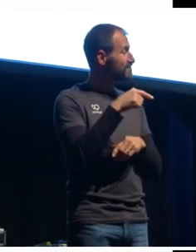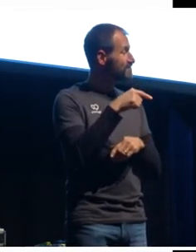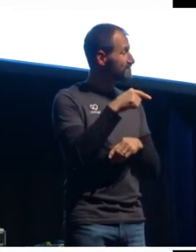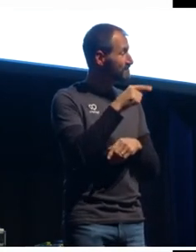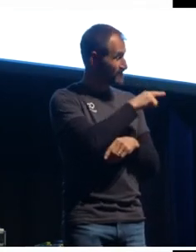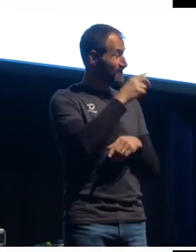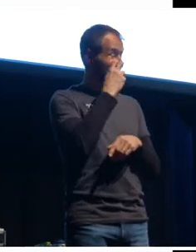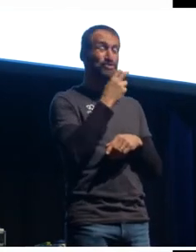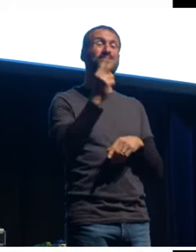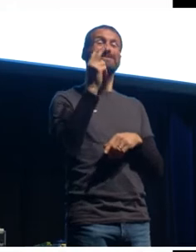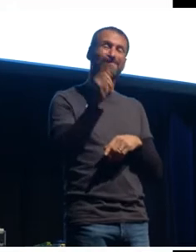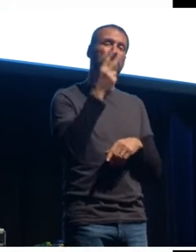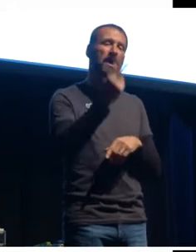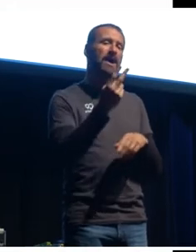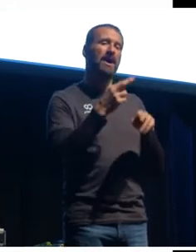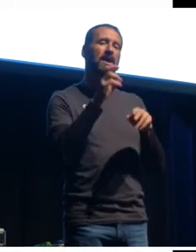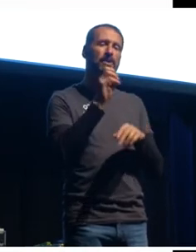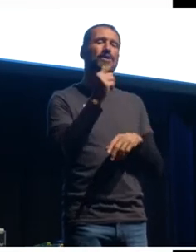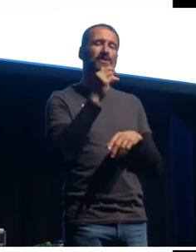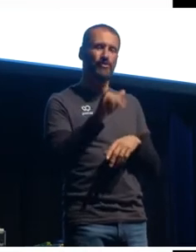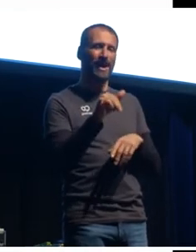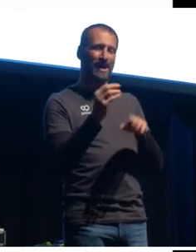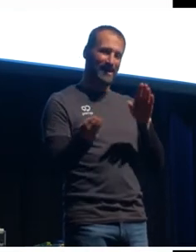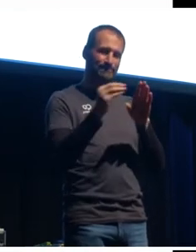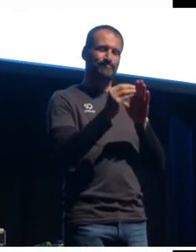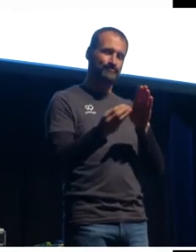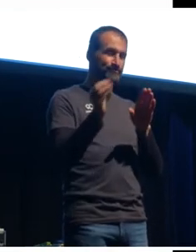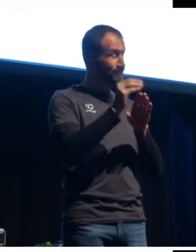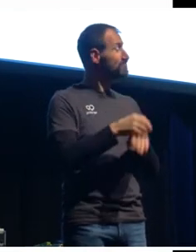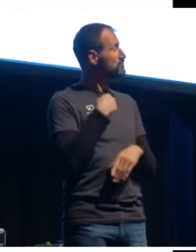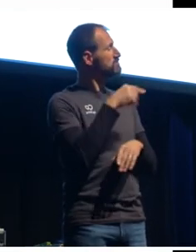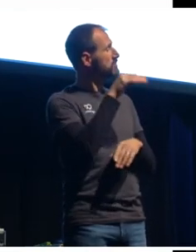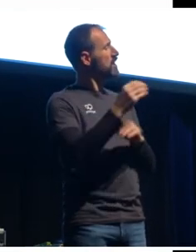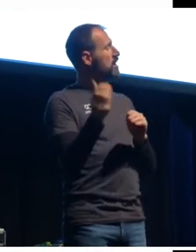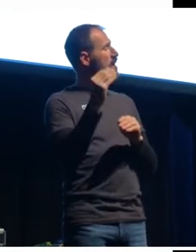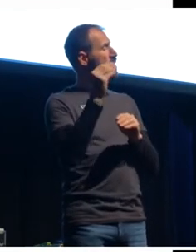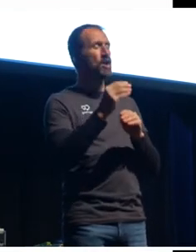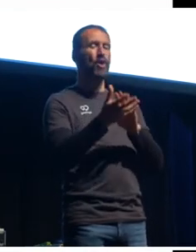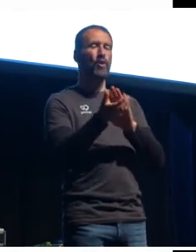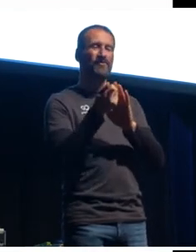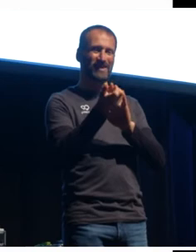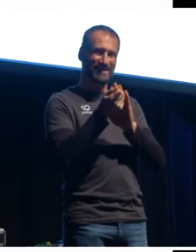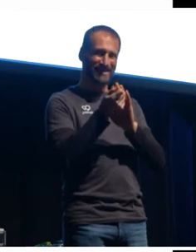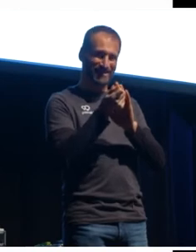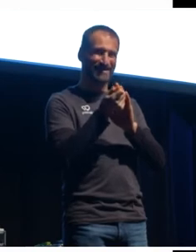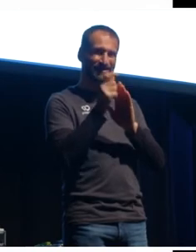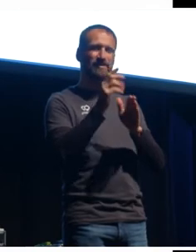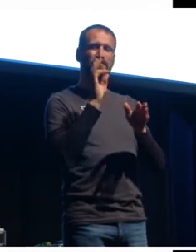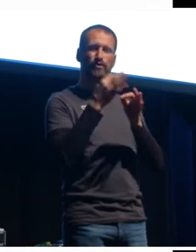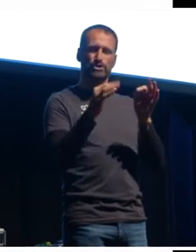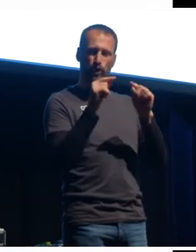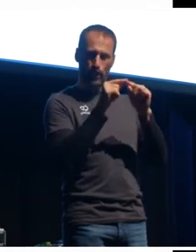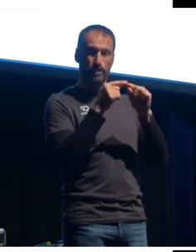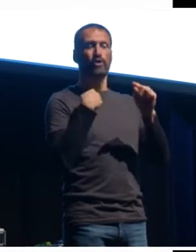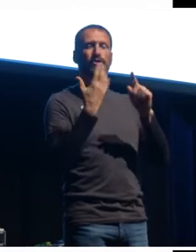give up. So basically the same idea. I have a load feed function down there. It just returns a promise, and I'm wrapping it with a retry